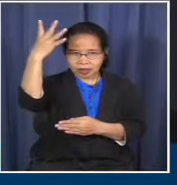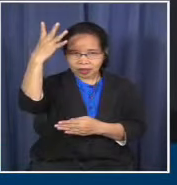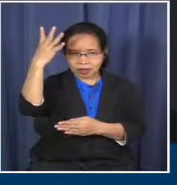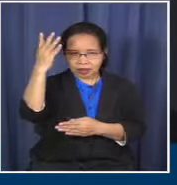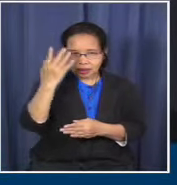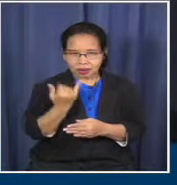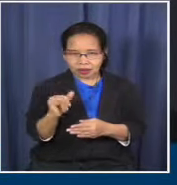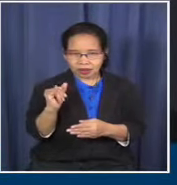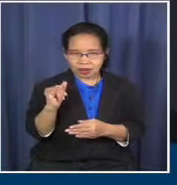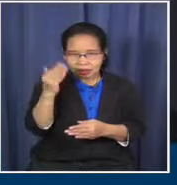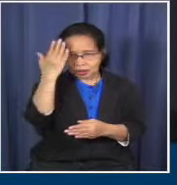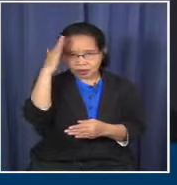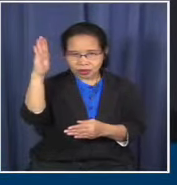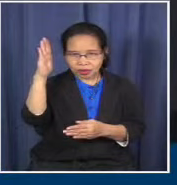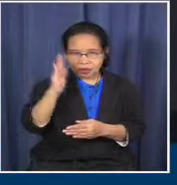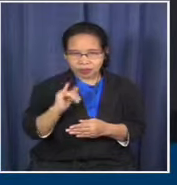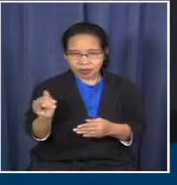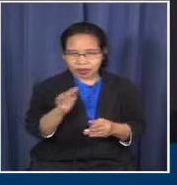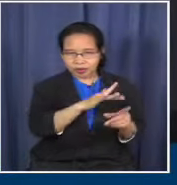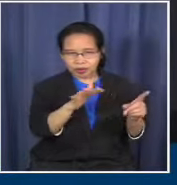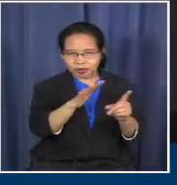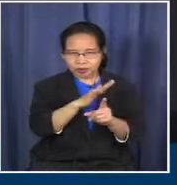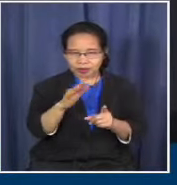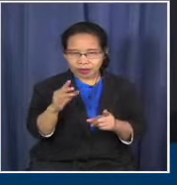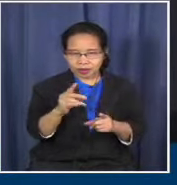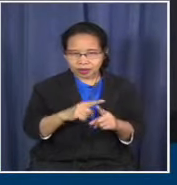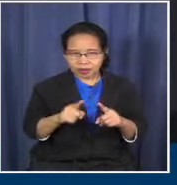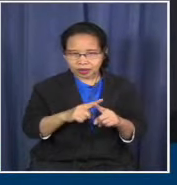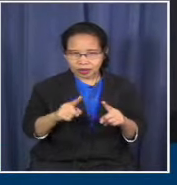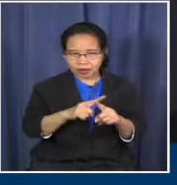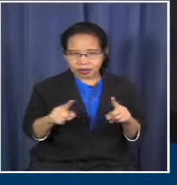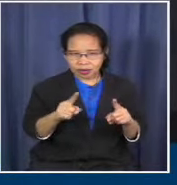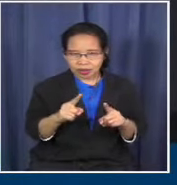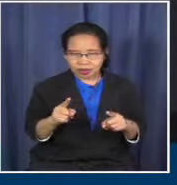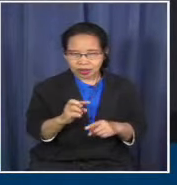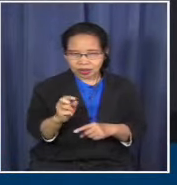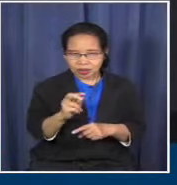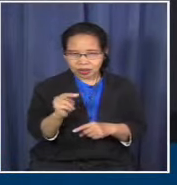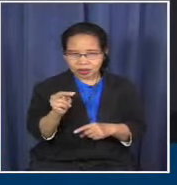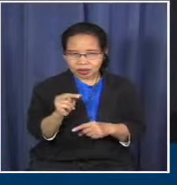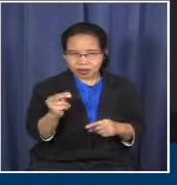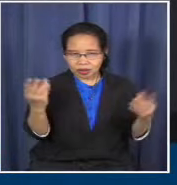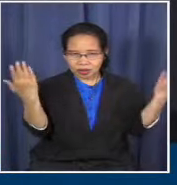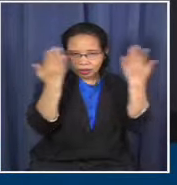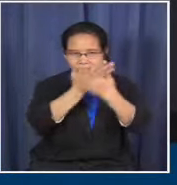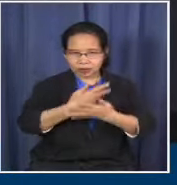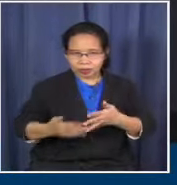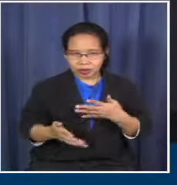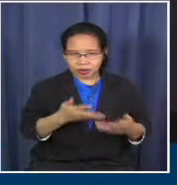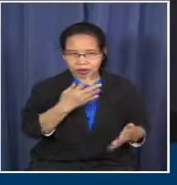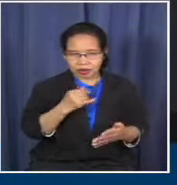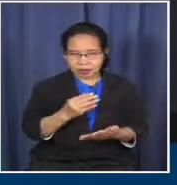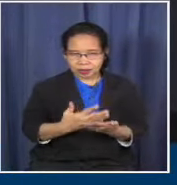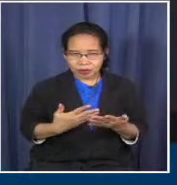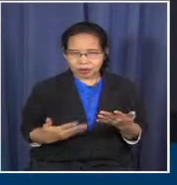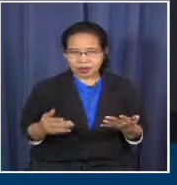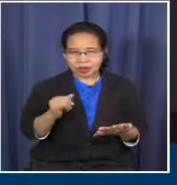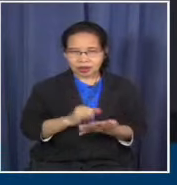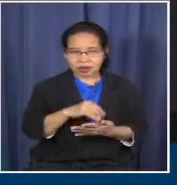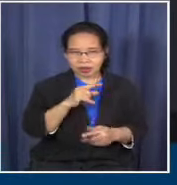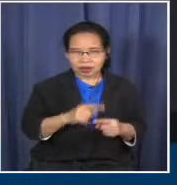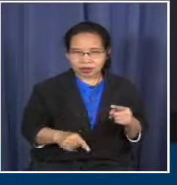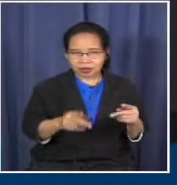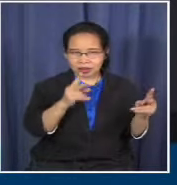cannot be detected by observing electromagnetic radiation. Dark matter is material